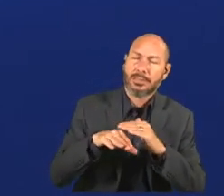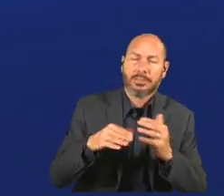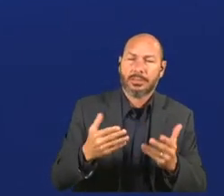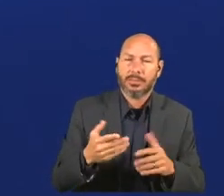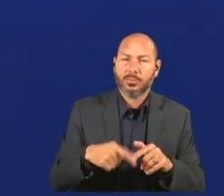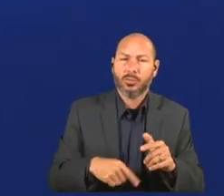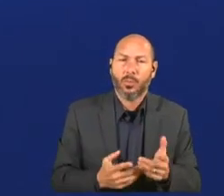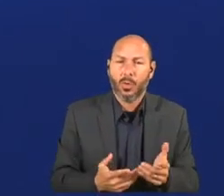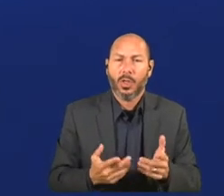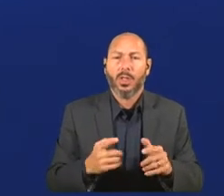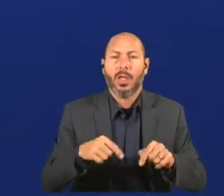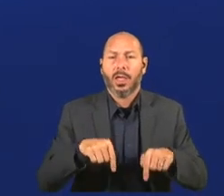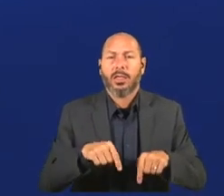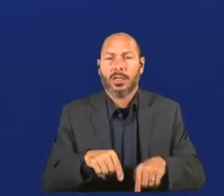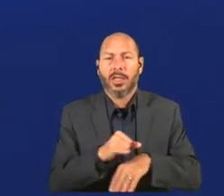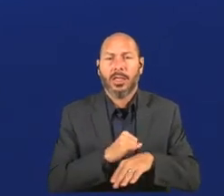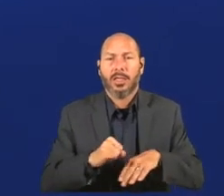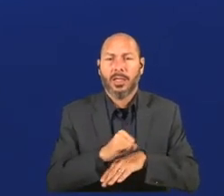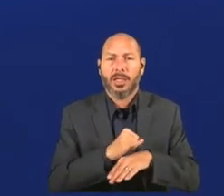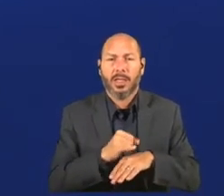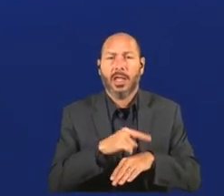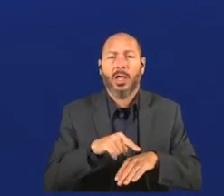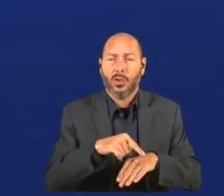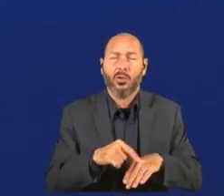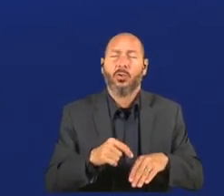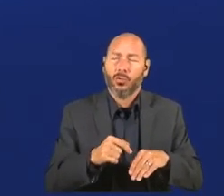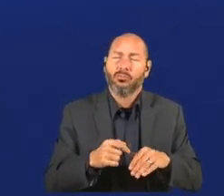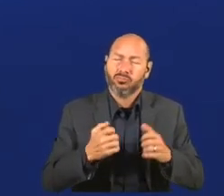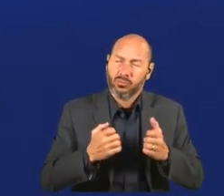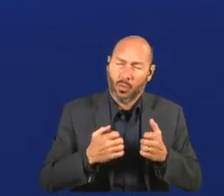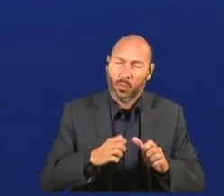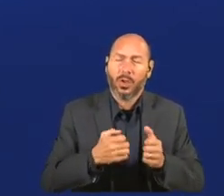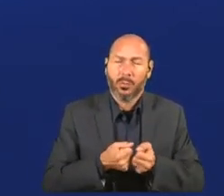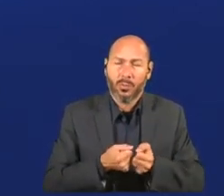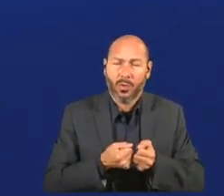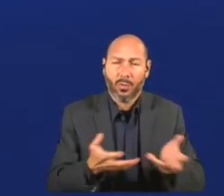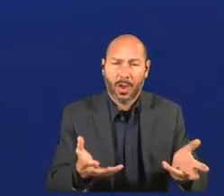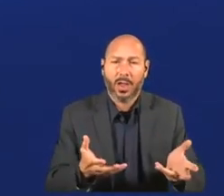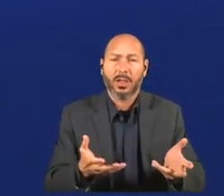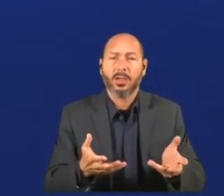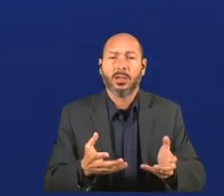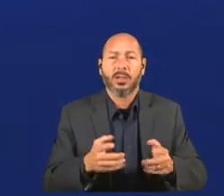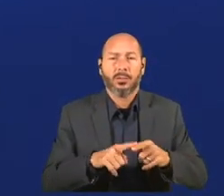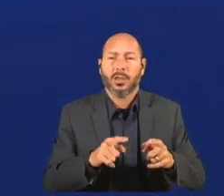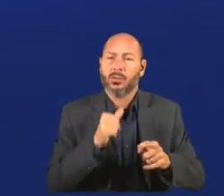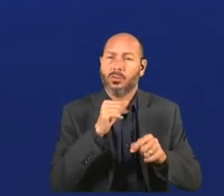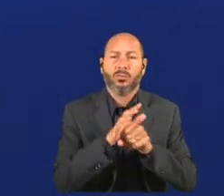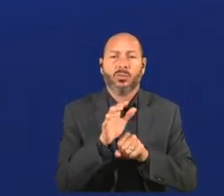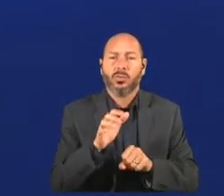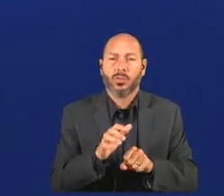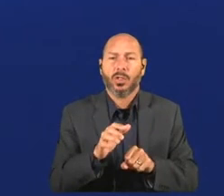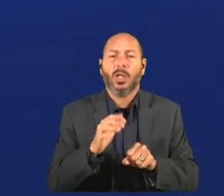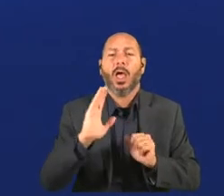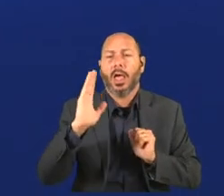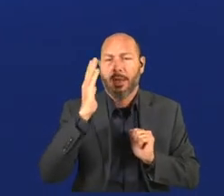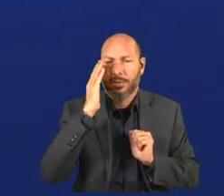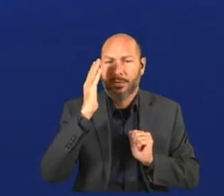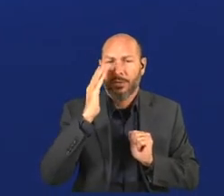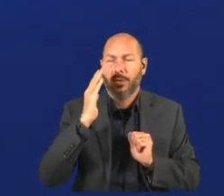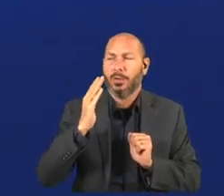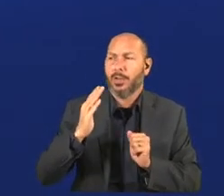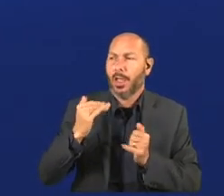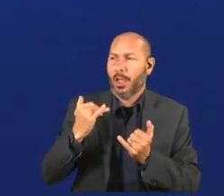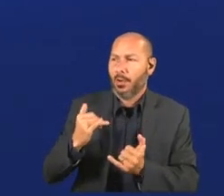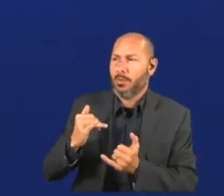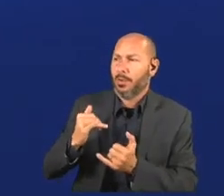island that are doing everything they can to provide services. And I know this is something that we've heard, the incoming government talk about that,